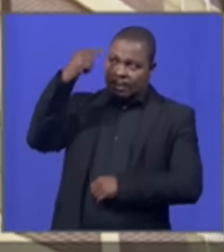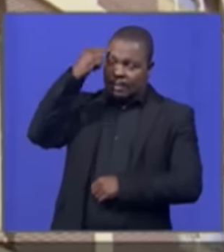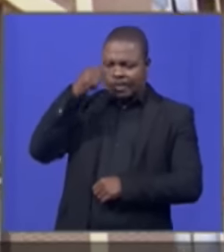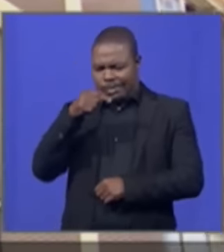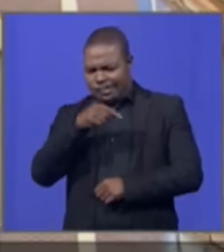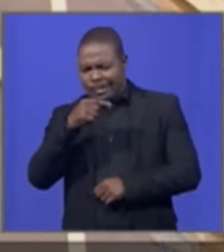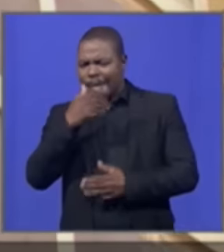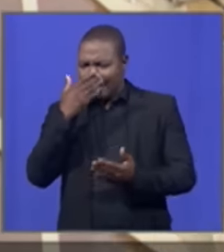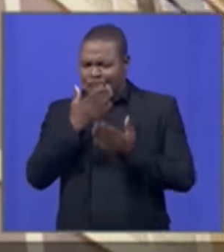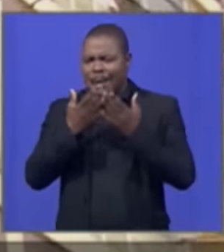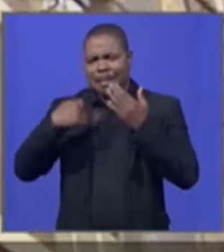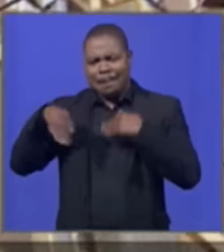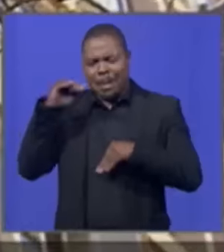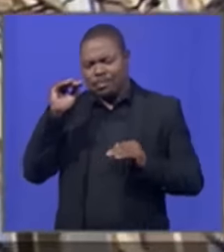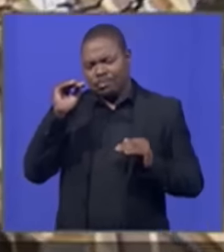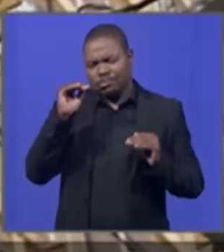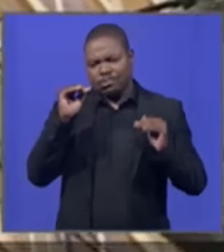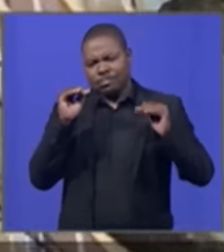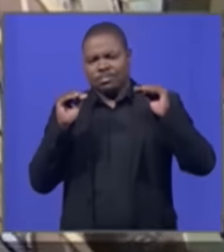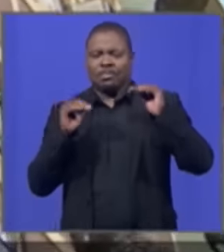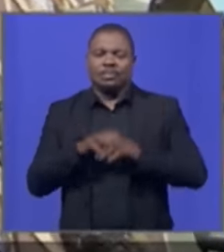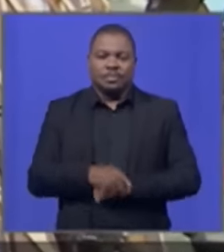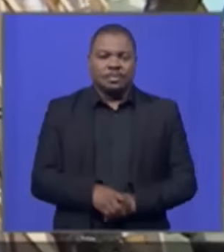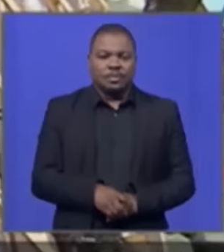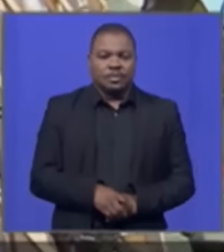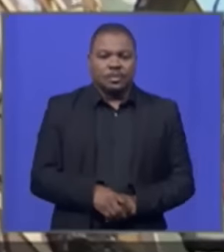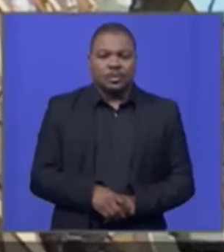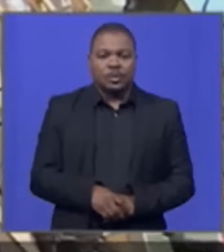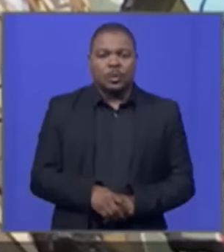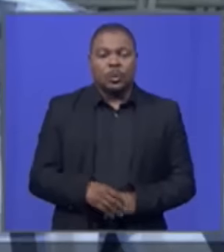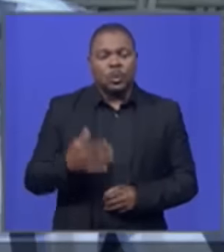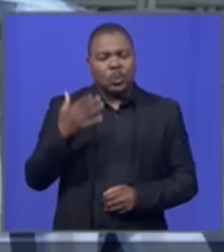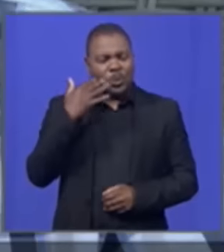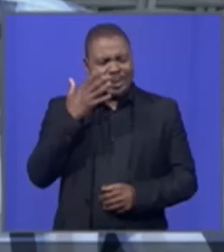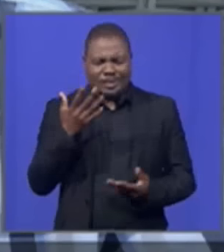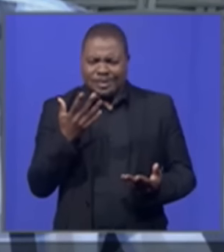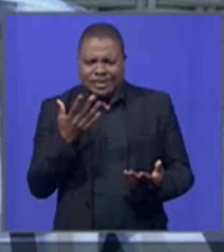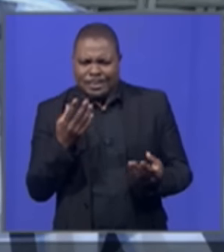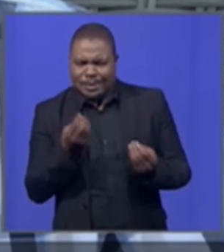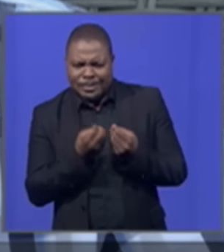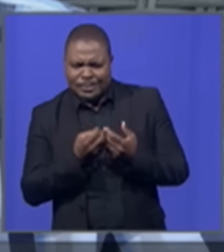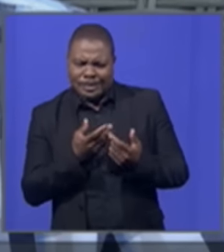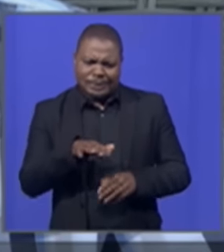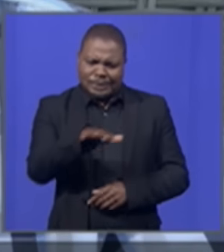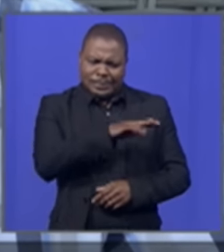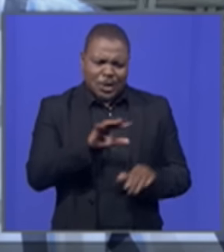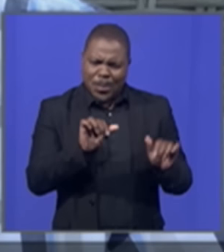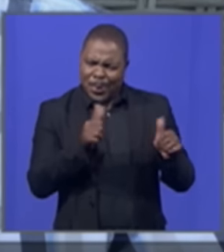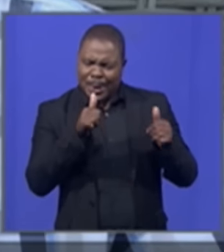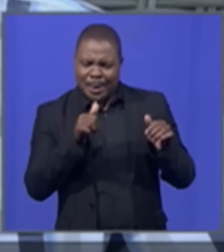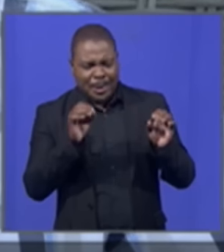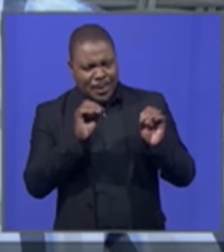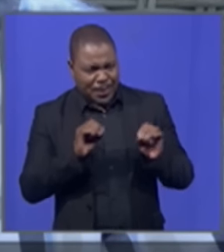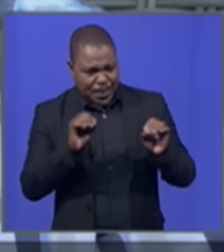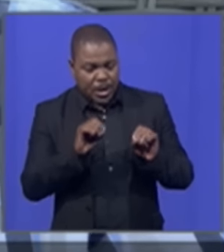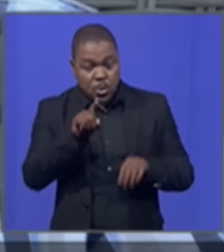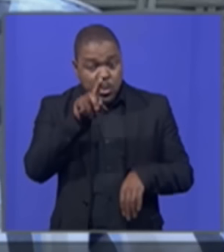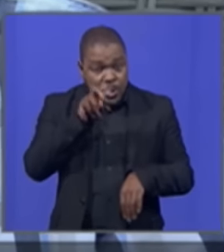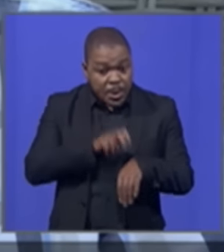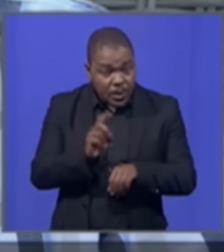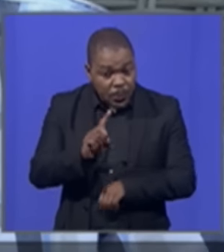busetsa serodumo sa toropo eno. When you reach that stage where things don't look well, you need to